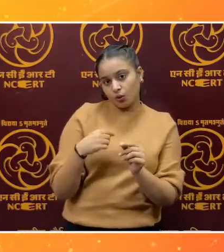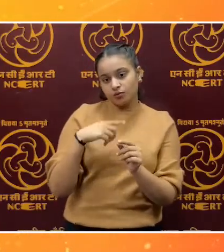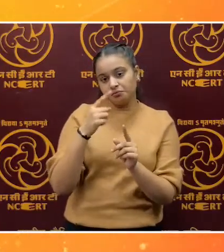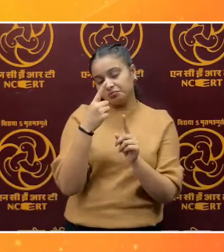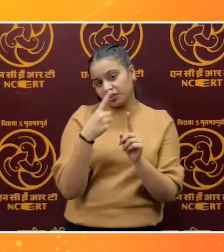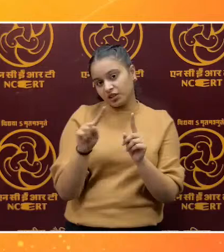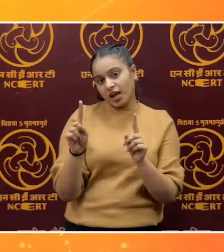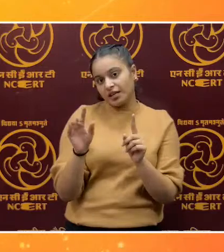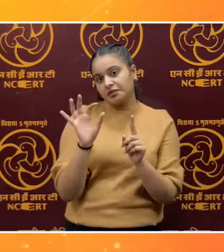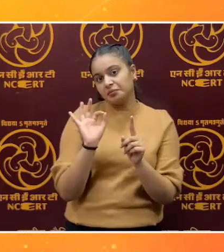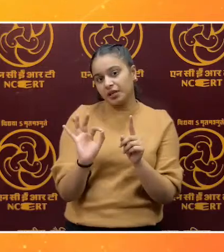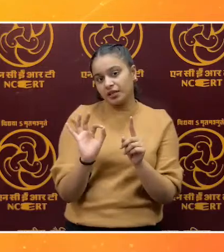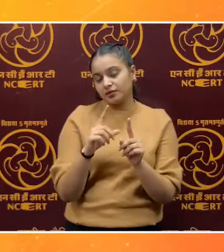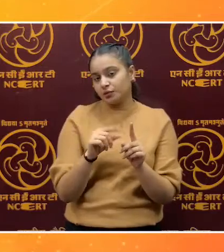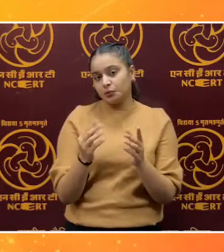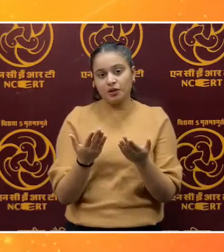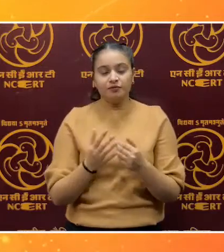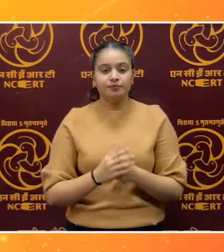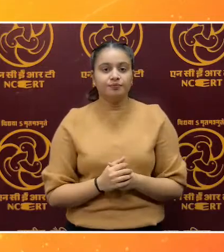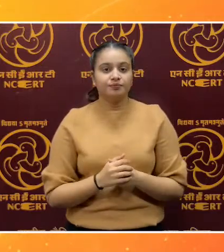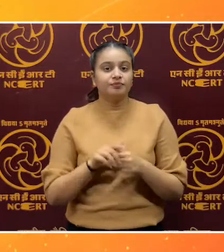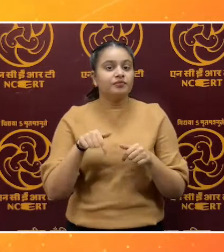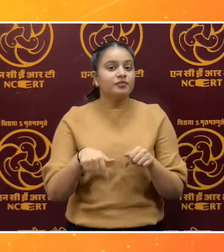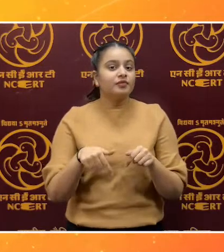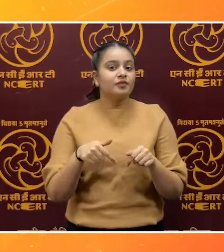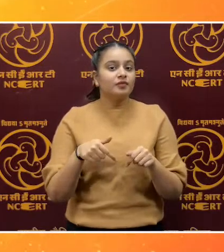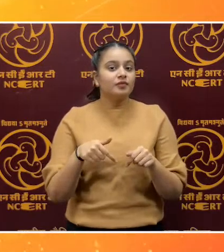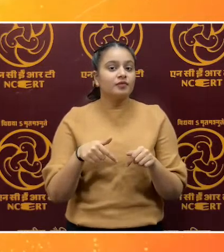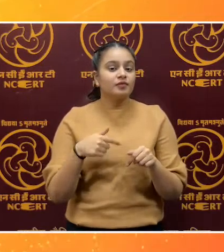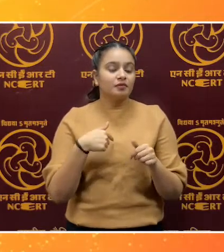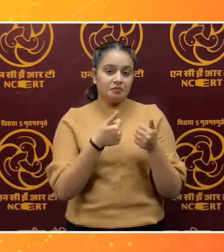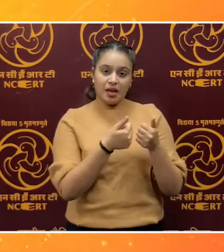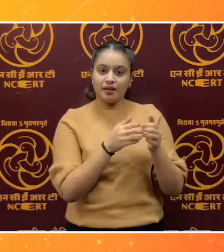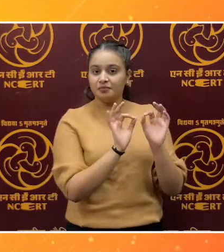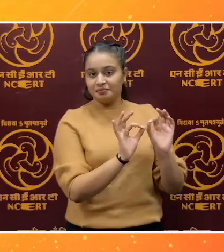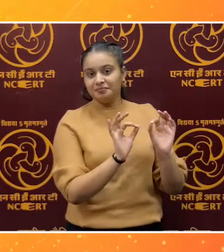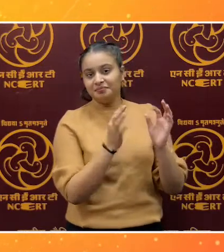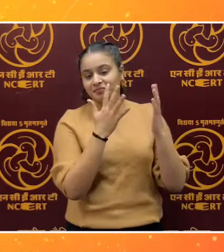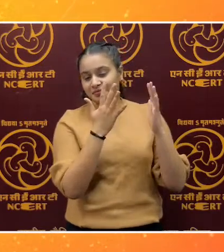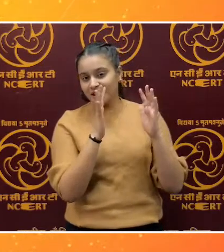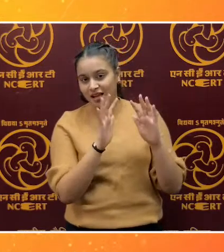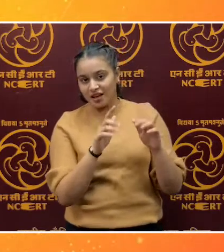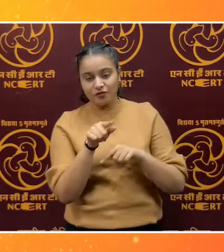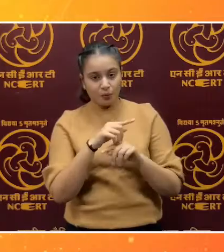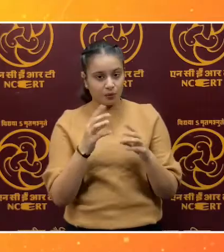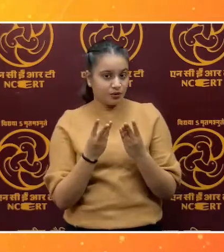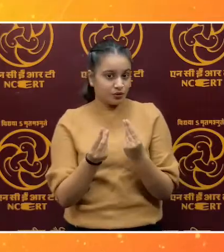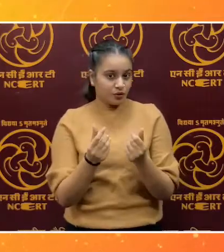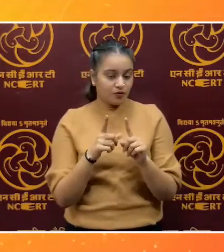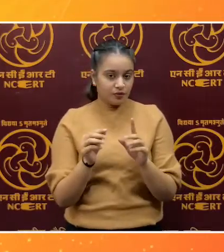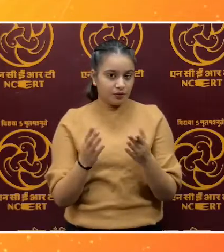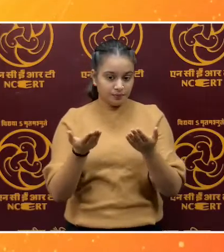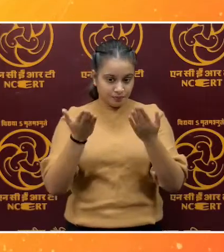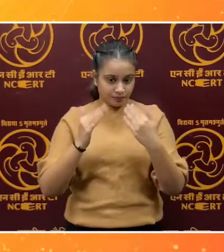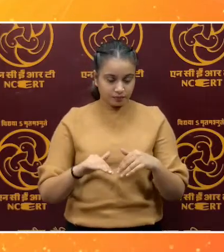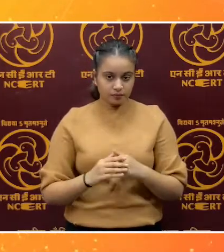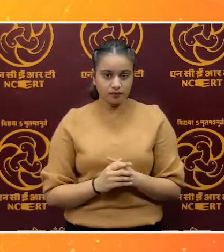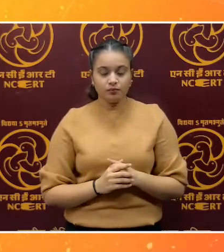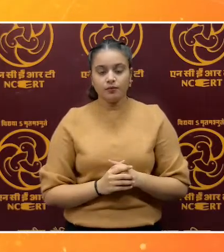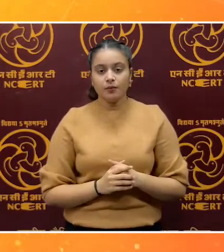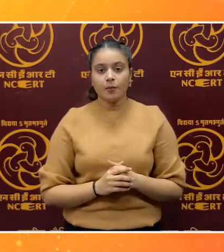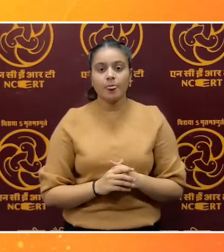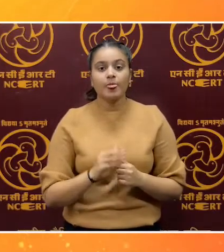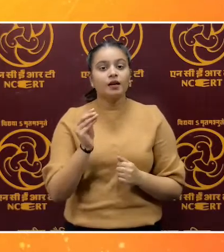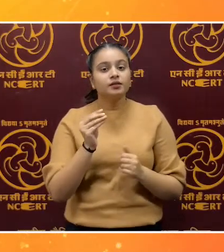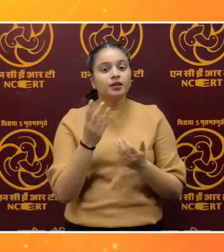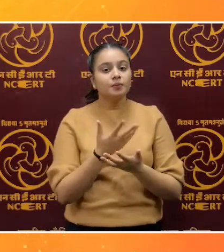everything so correctly. Yeah. So kudos to you, Tanvi, that you could solve. And now we are going to